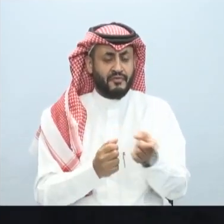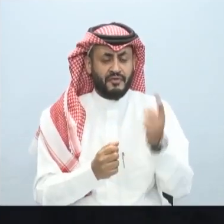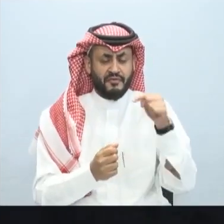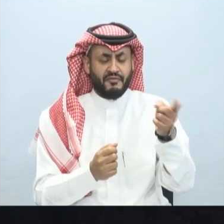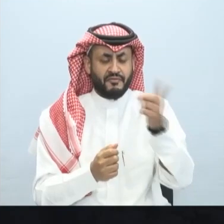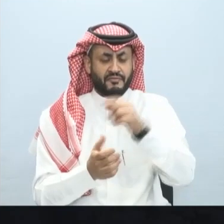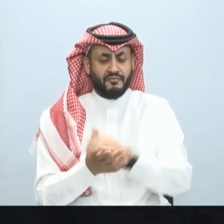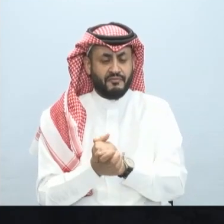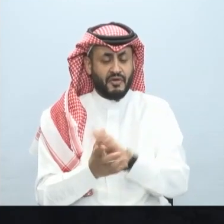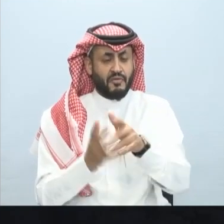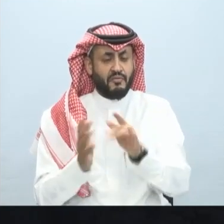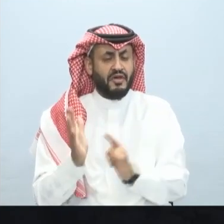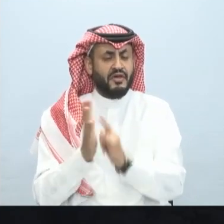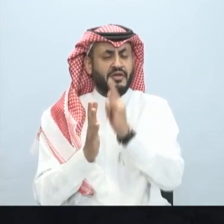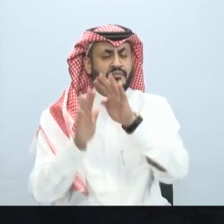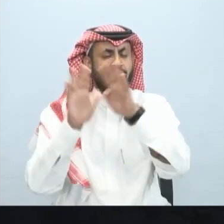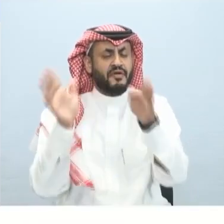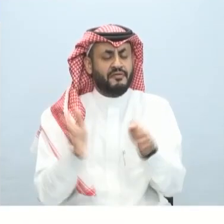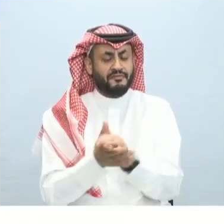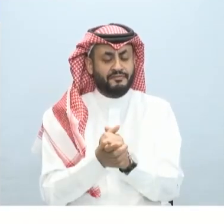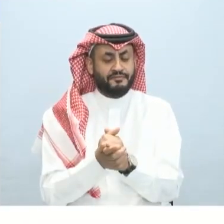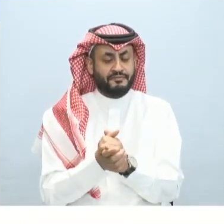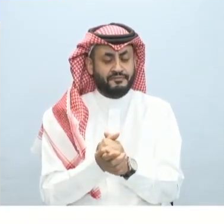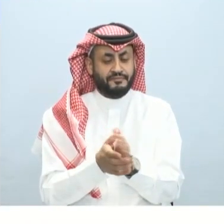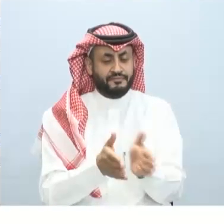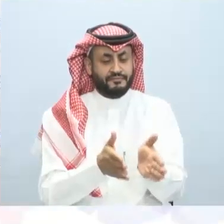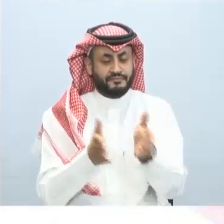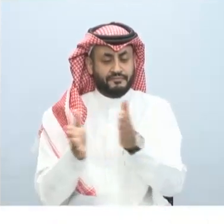did mention something about space. So we're going to move on.